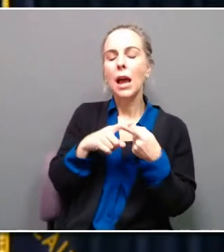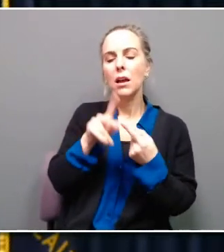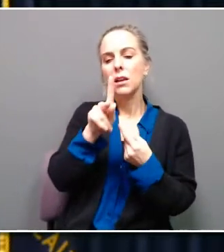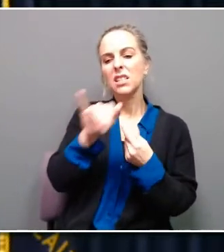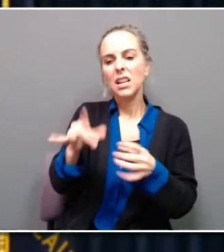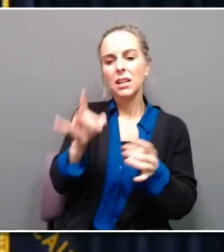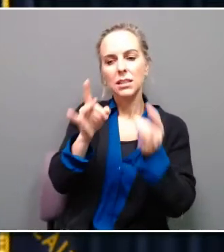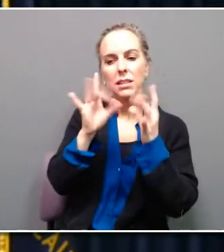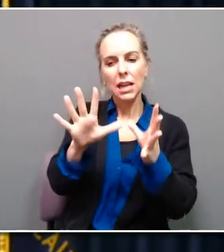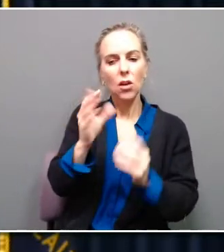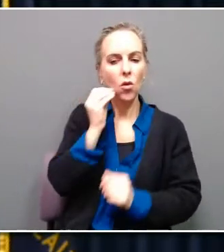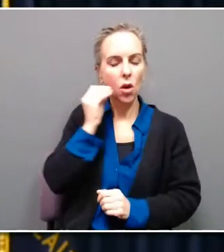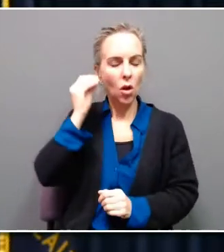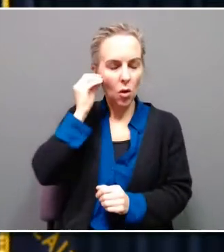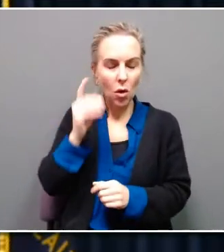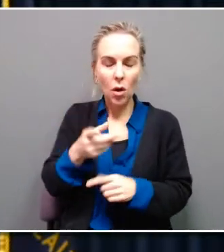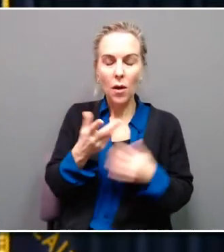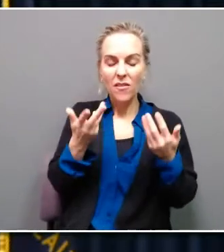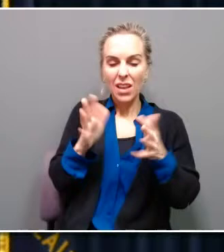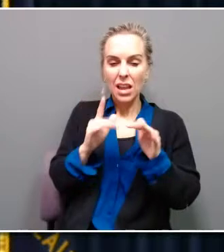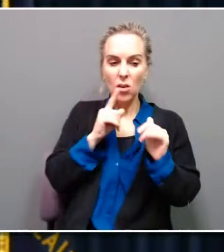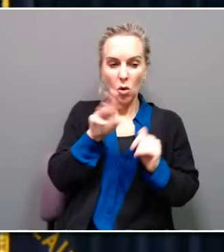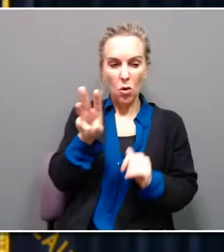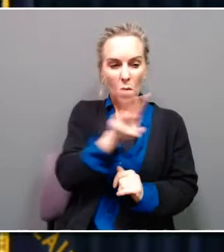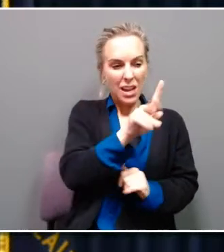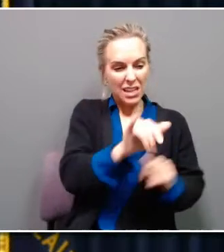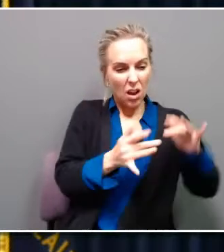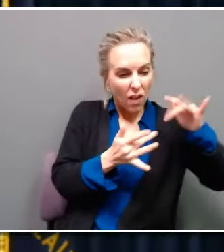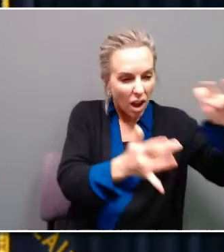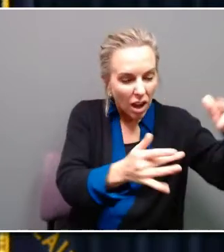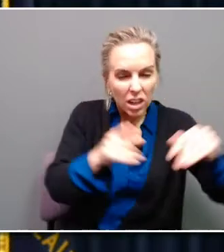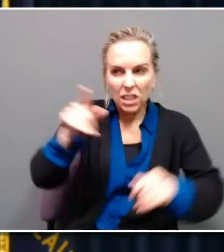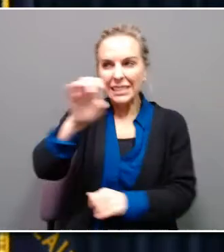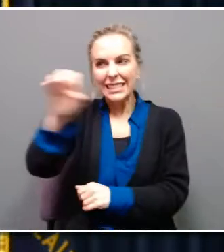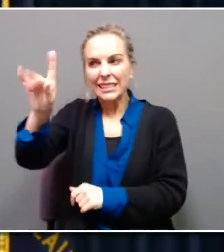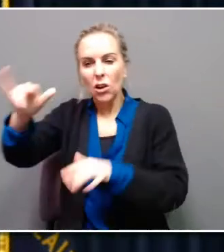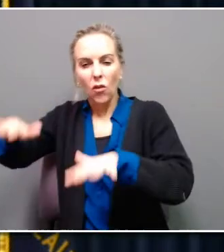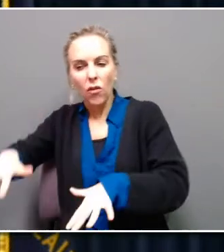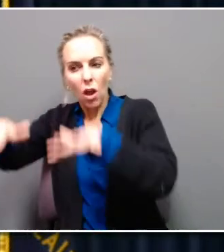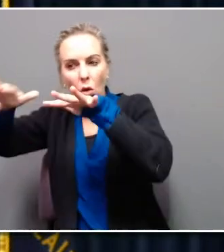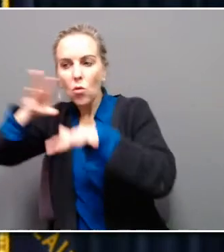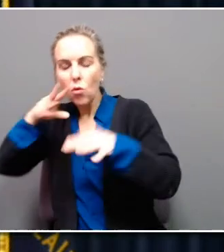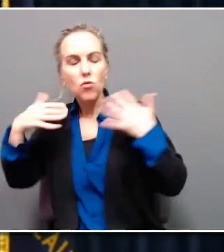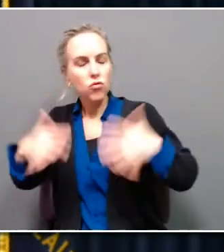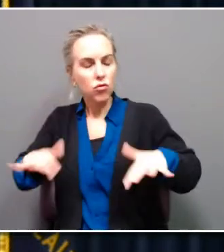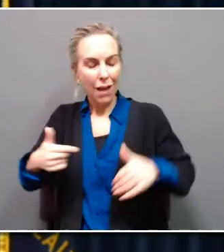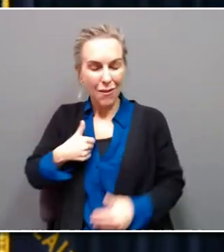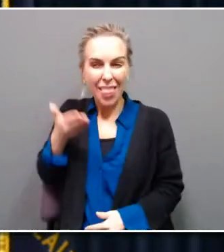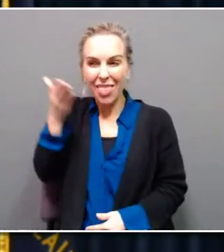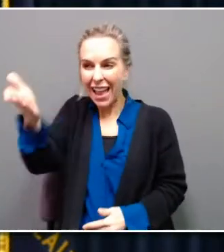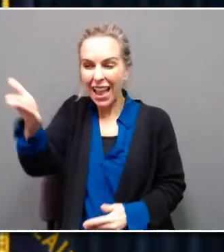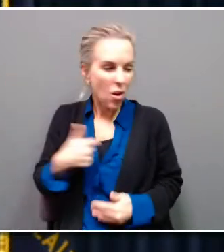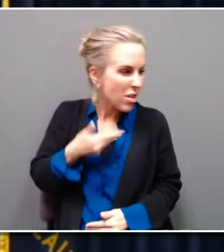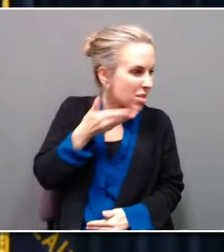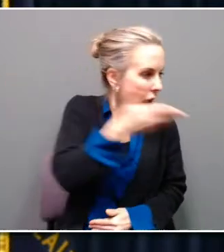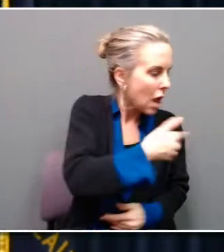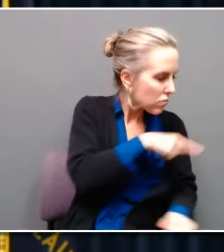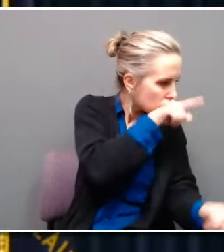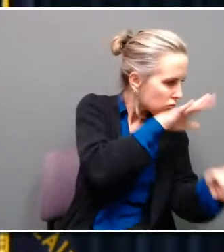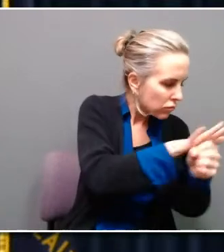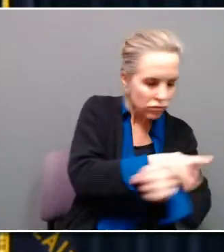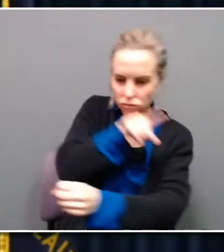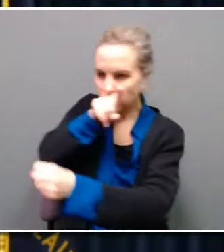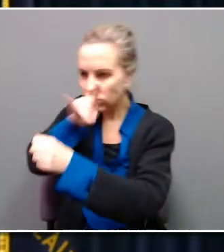light after the tornadoes in western Kentucky and in the floods of eastern Kentucky, I was there, making the promise that we would rebuild every